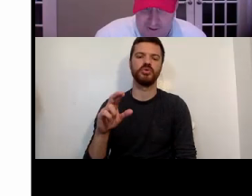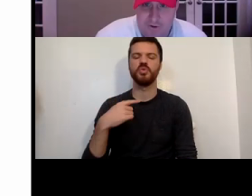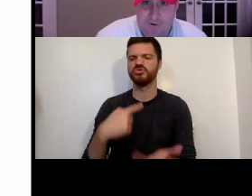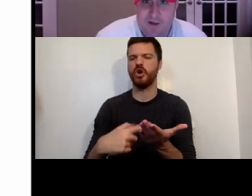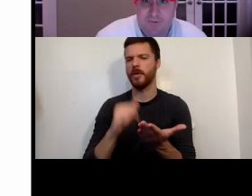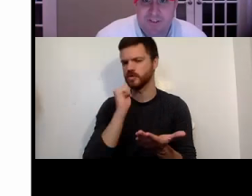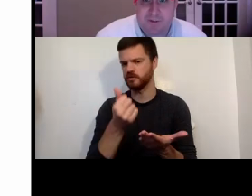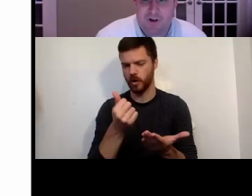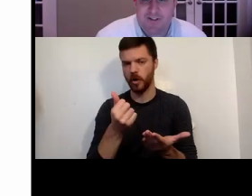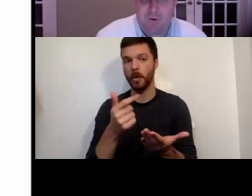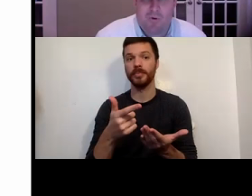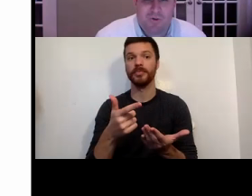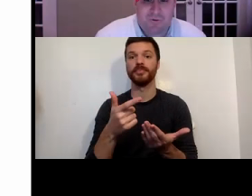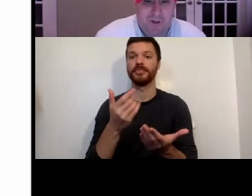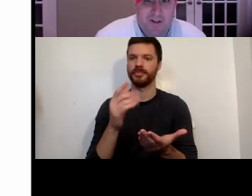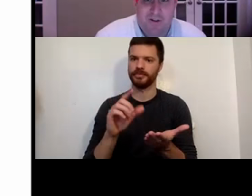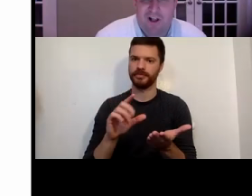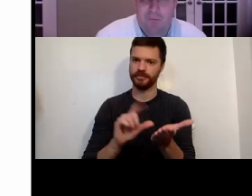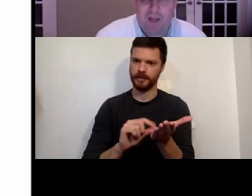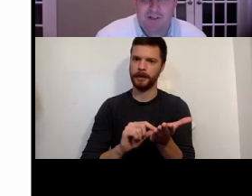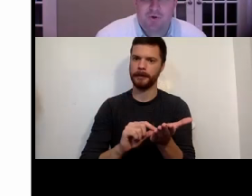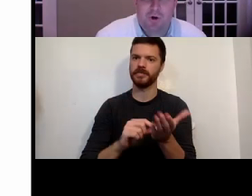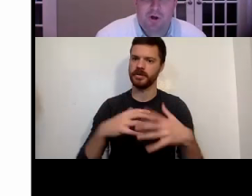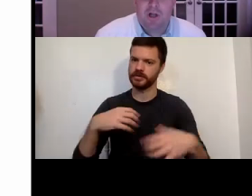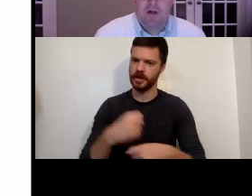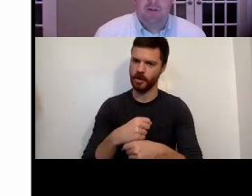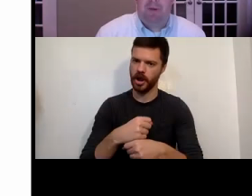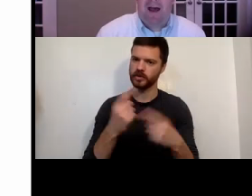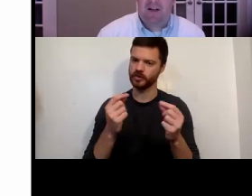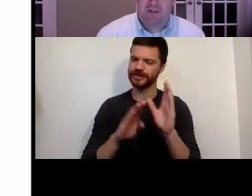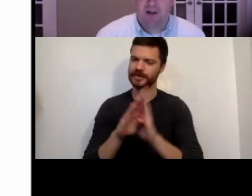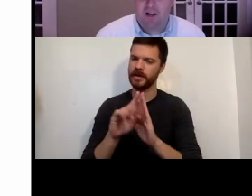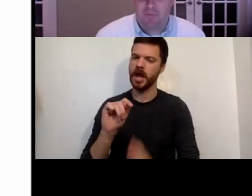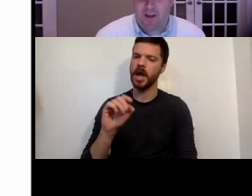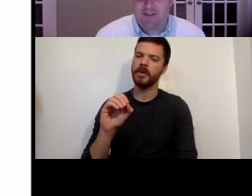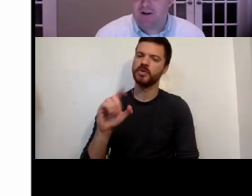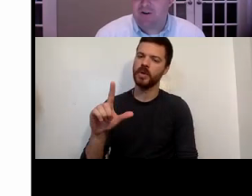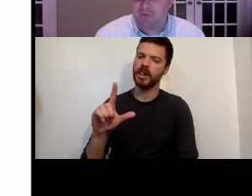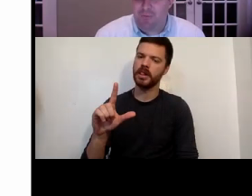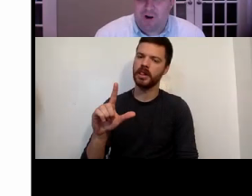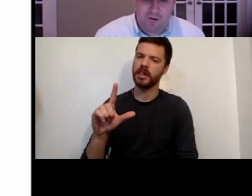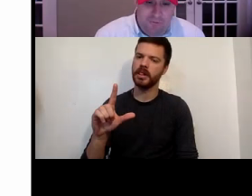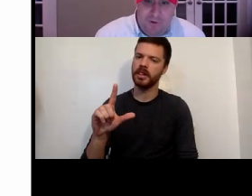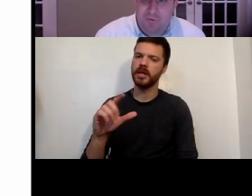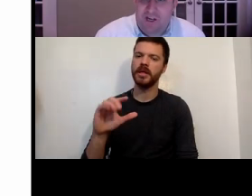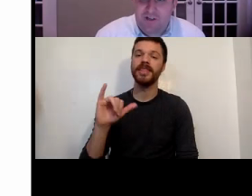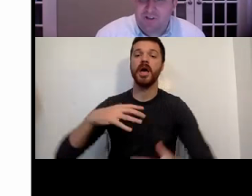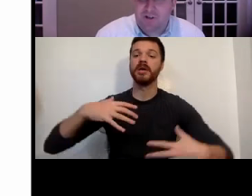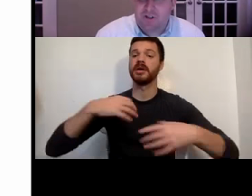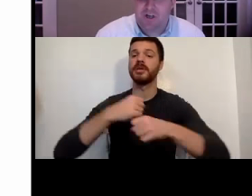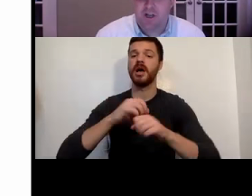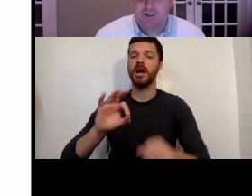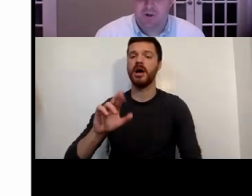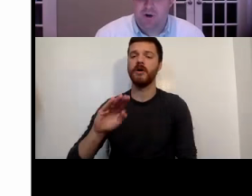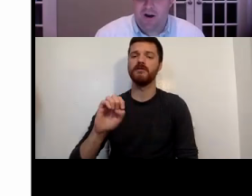effort to summarize that work, which was really to develop a tool to match the consolidated framework for implementation